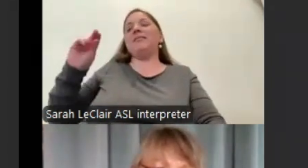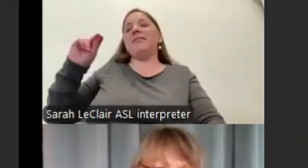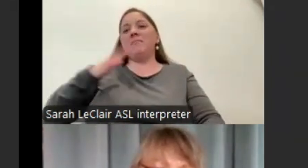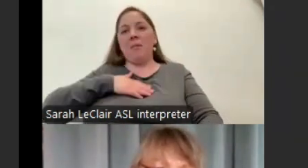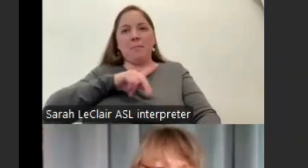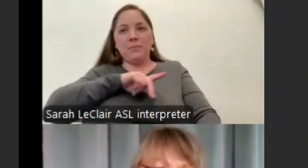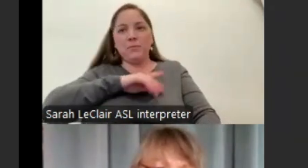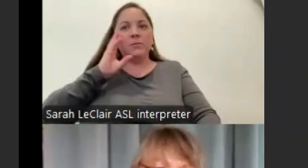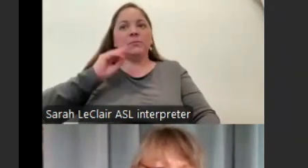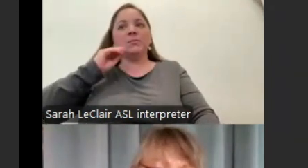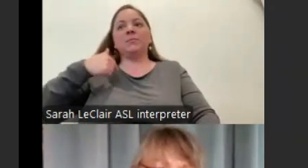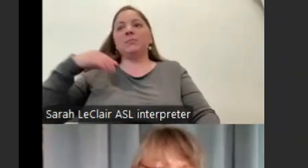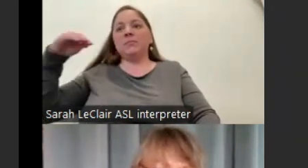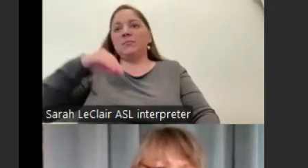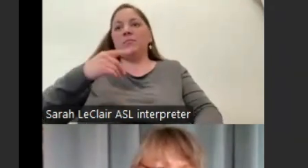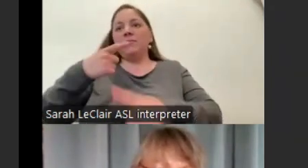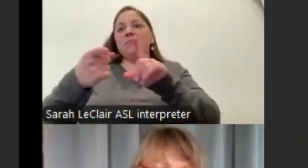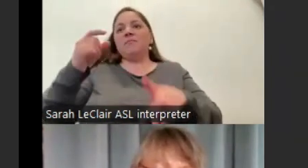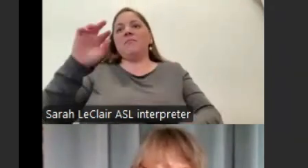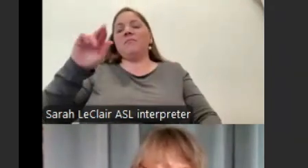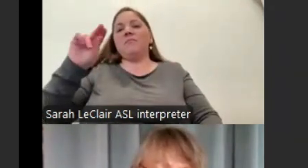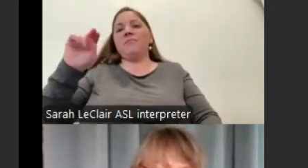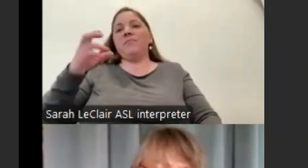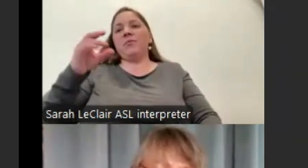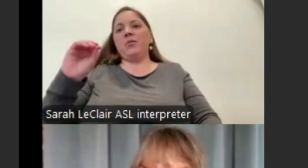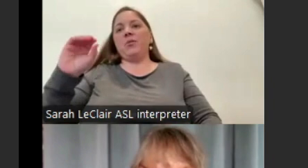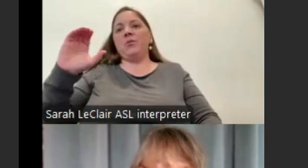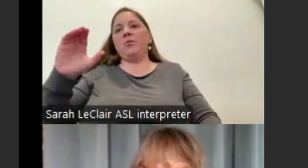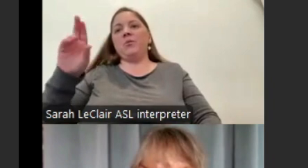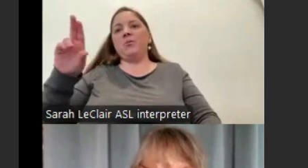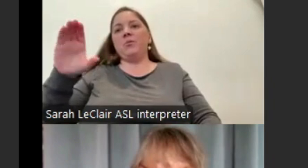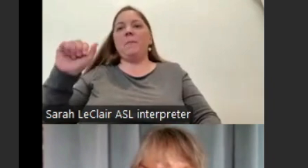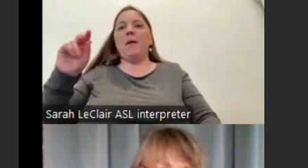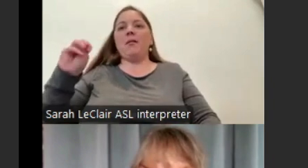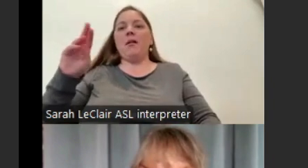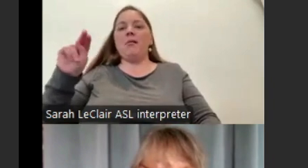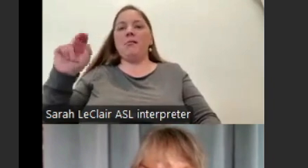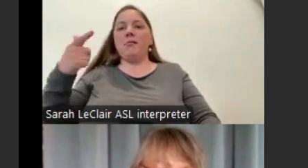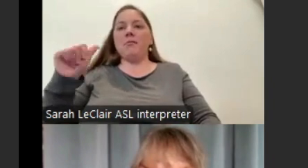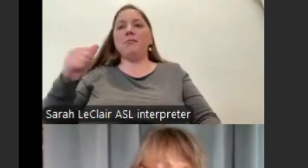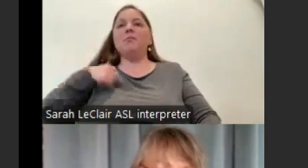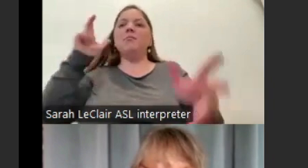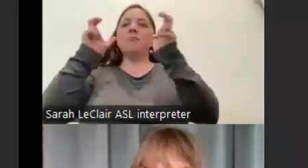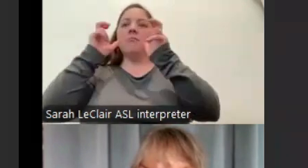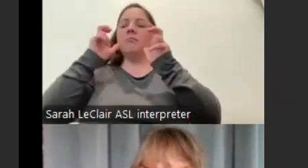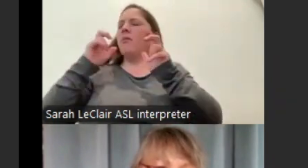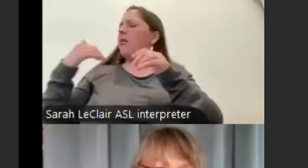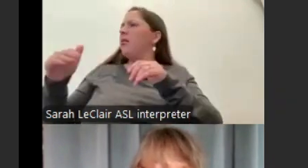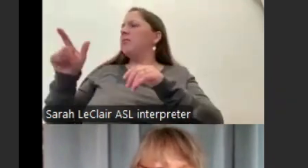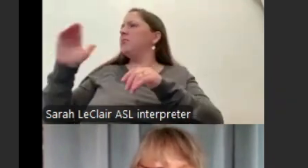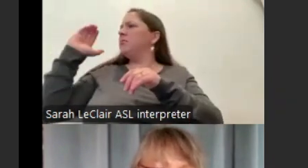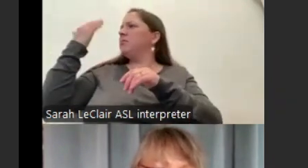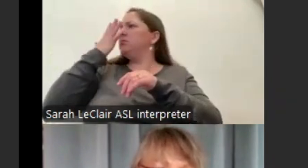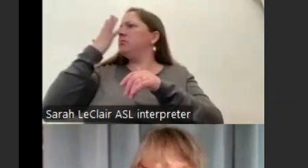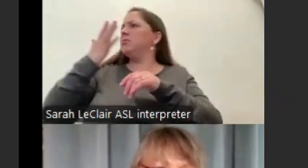after coming out here in Rancho Cucamonga, the biggest thing I had to hear was, you come off as so smart, but I'd